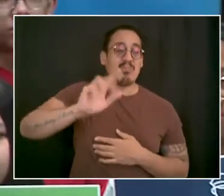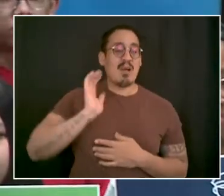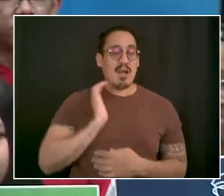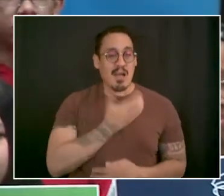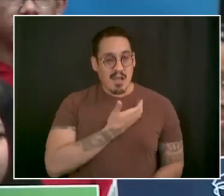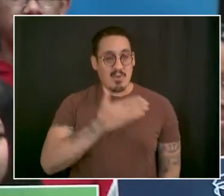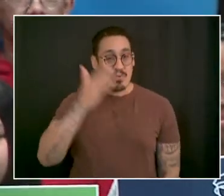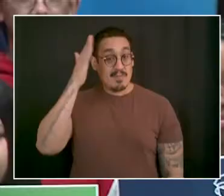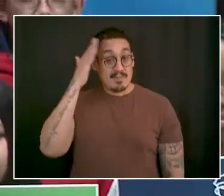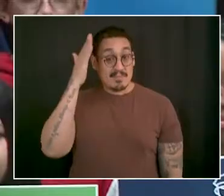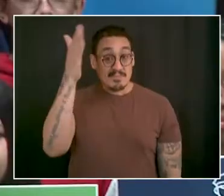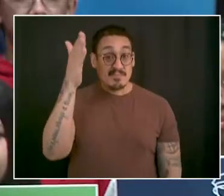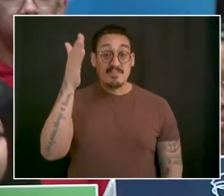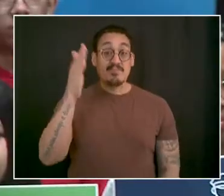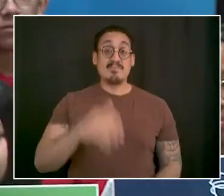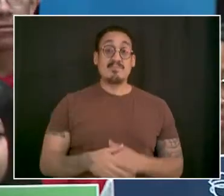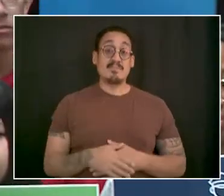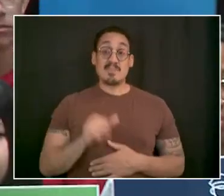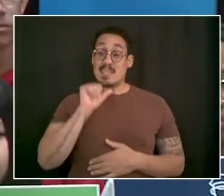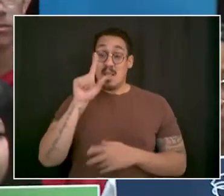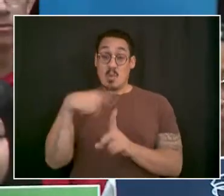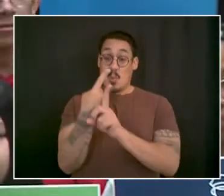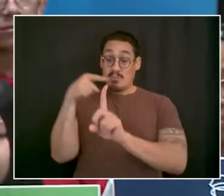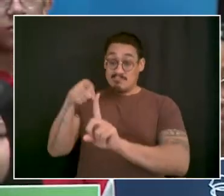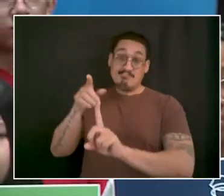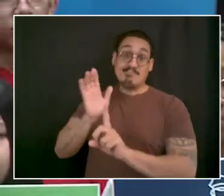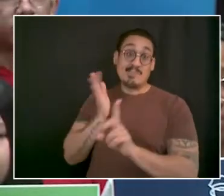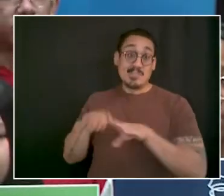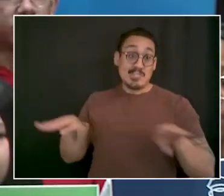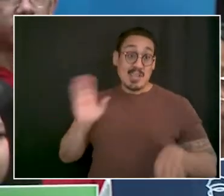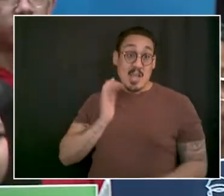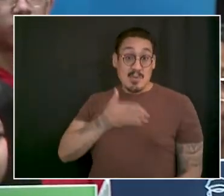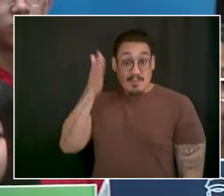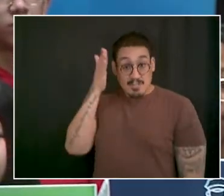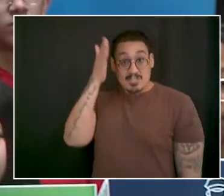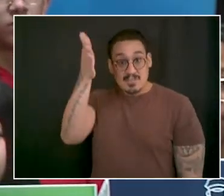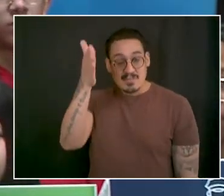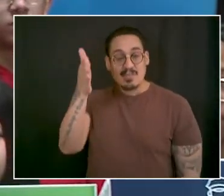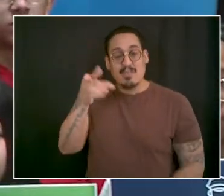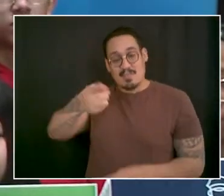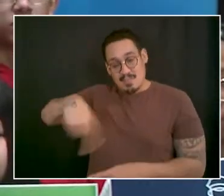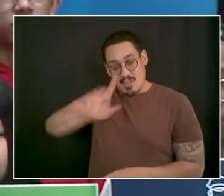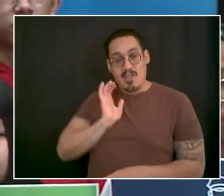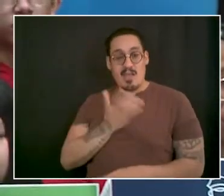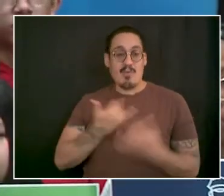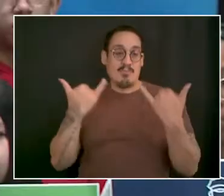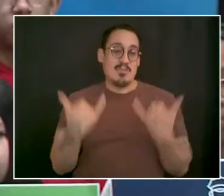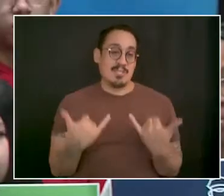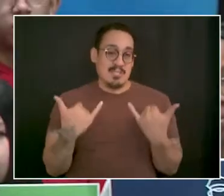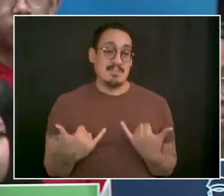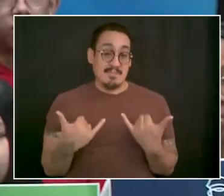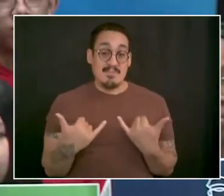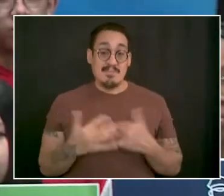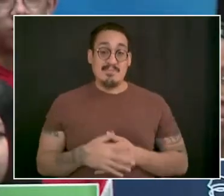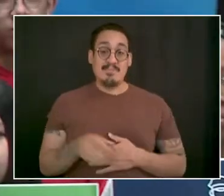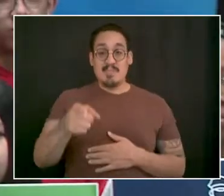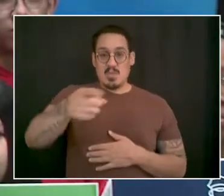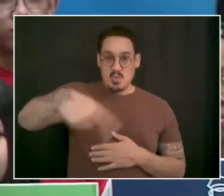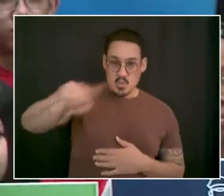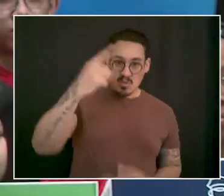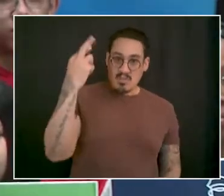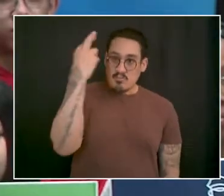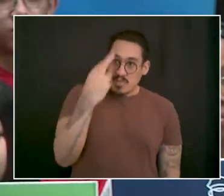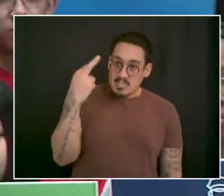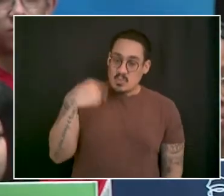But not only are these children our future, they are our present. And you are the reason we wake up